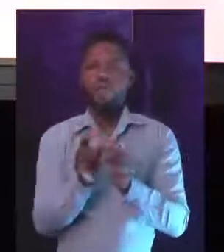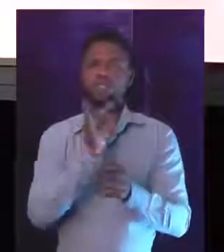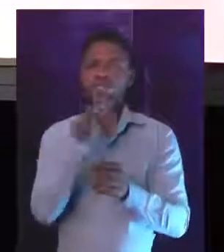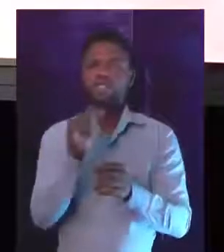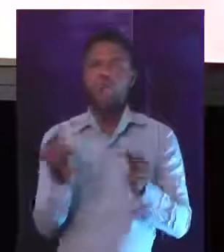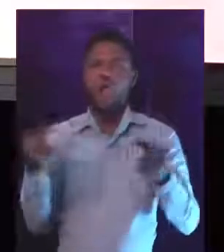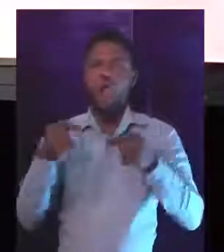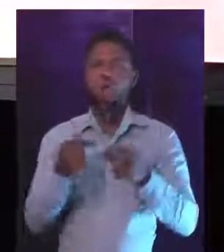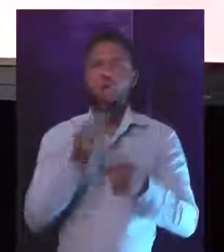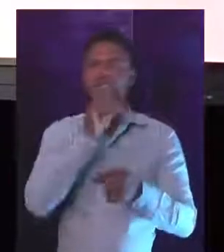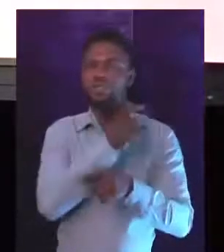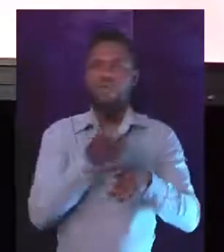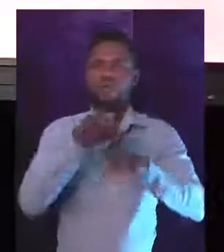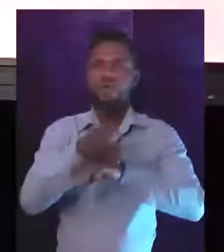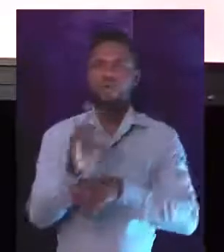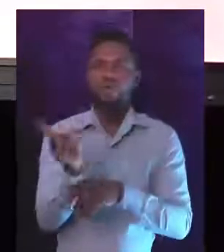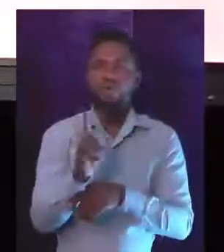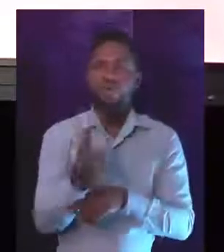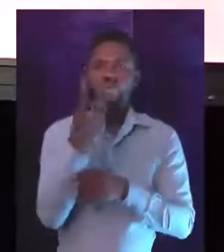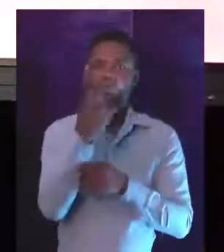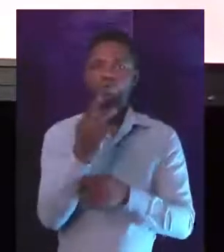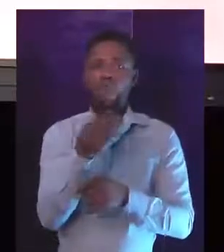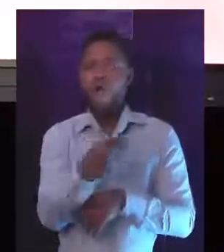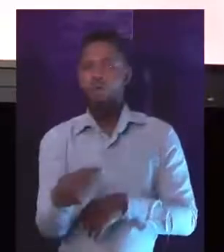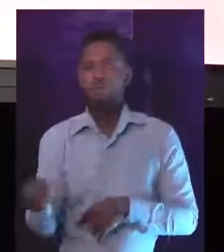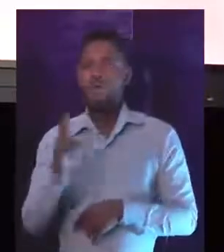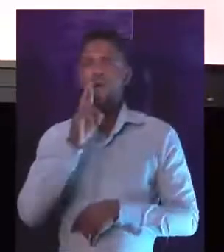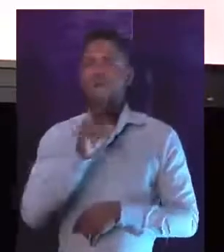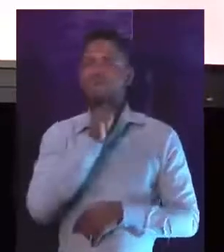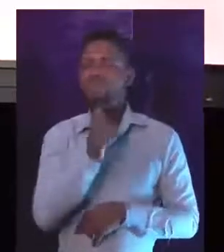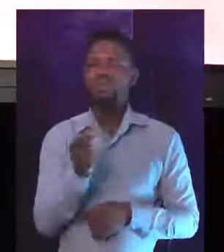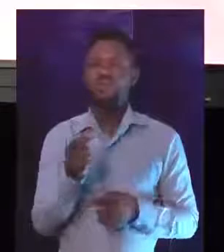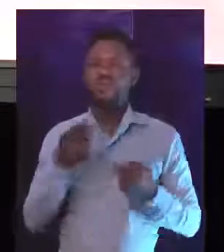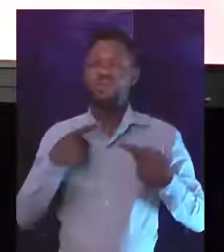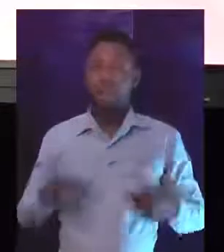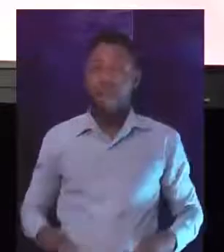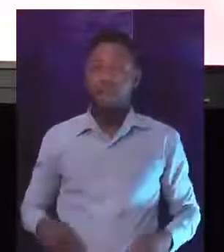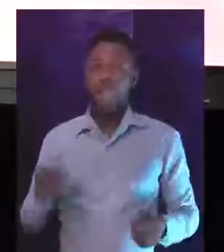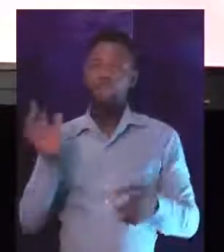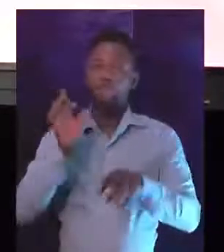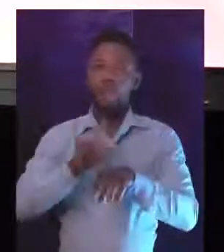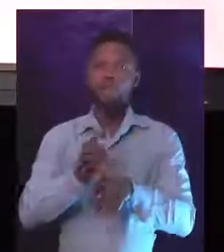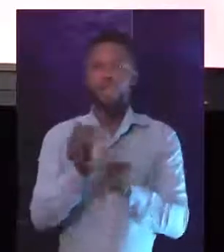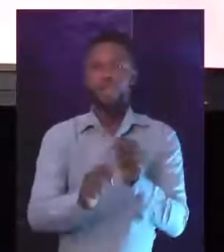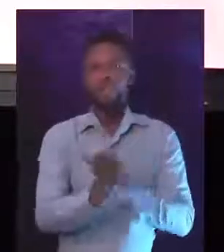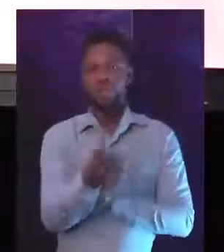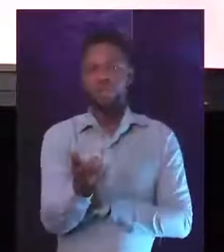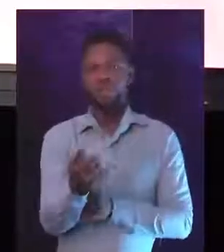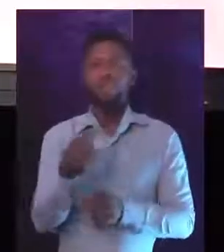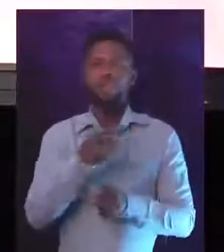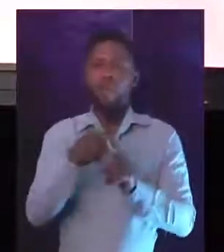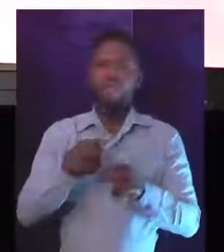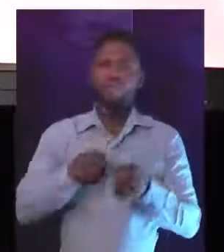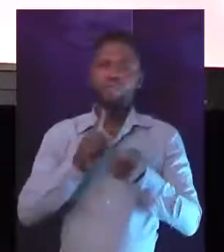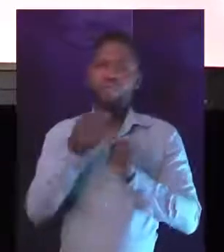other. Non-contact force is the opposite. It's a force where two objects are not physically